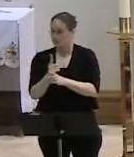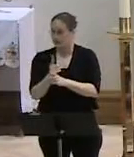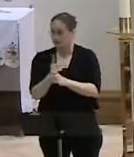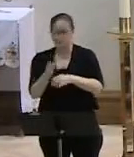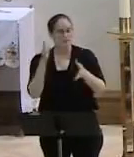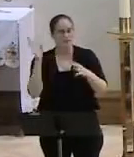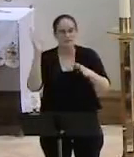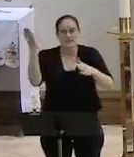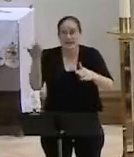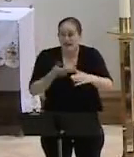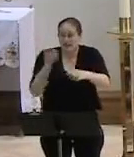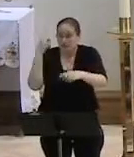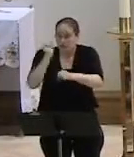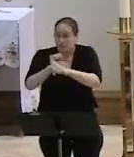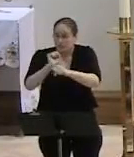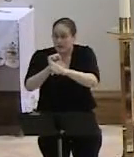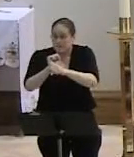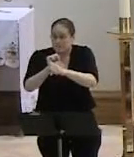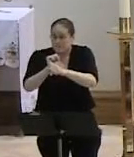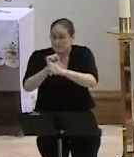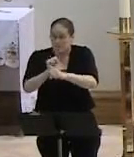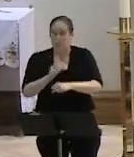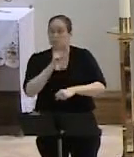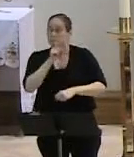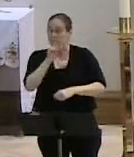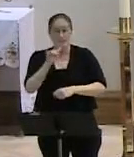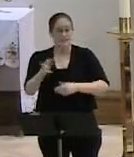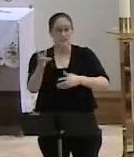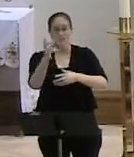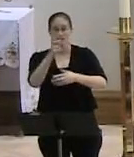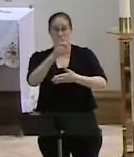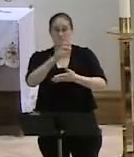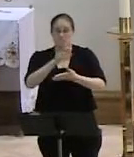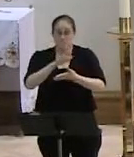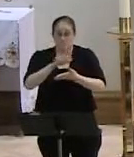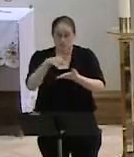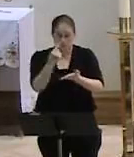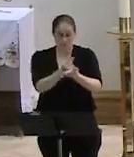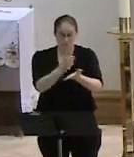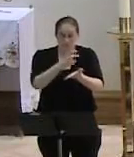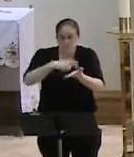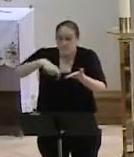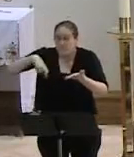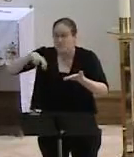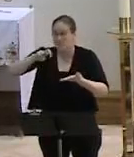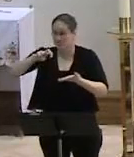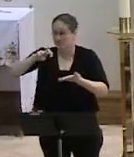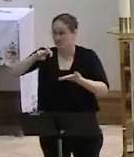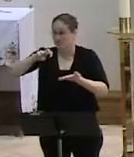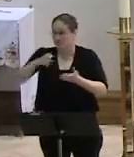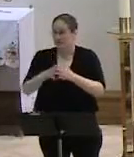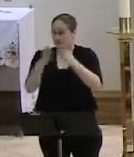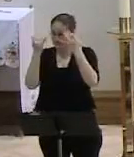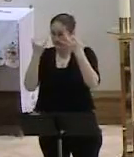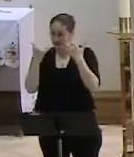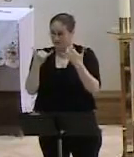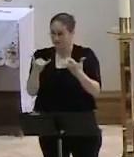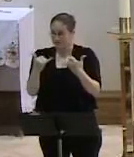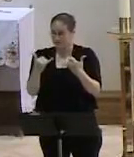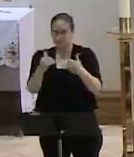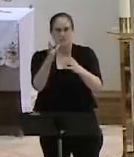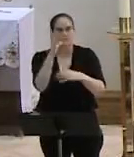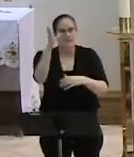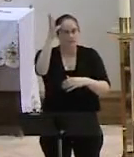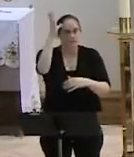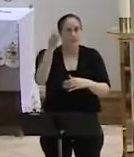job. This is really a huge transition in your life that you make from living in your